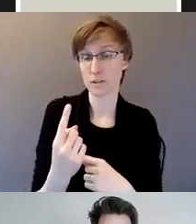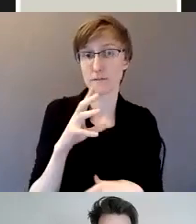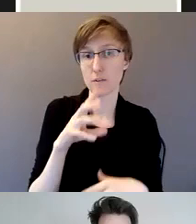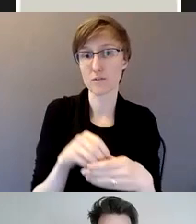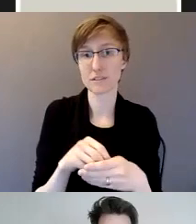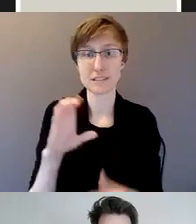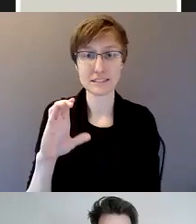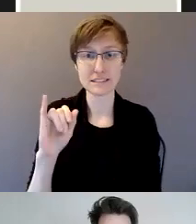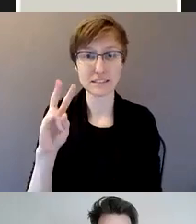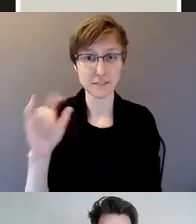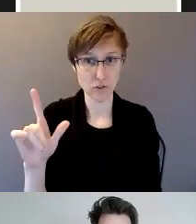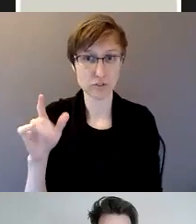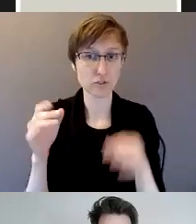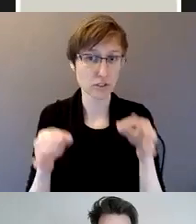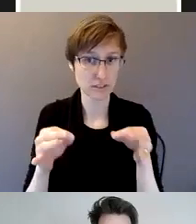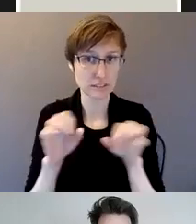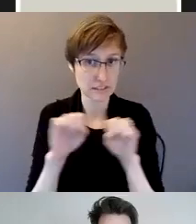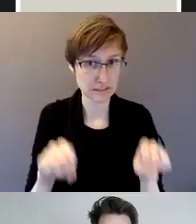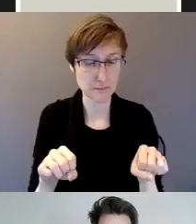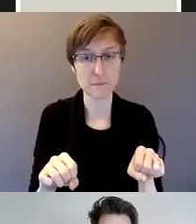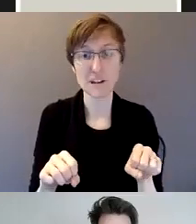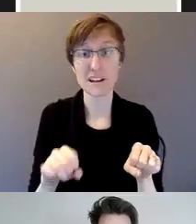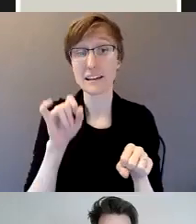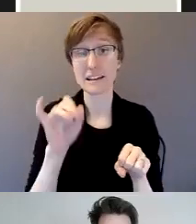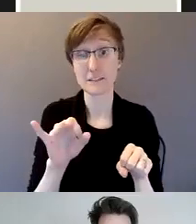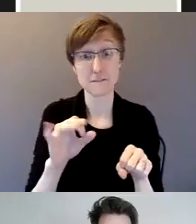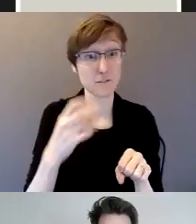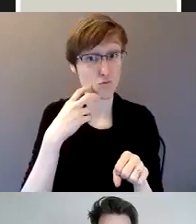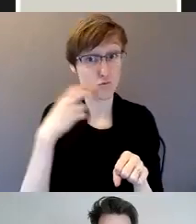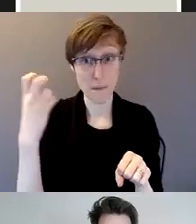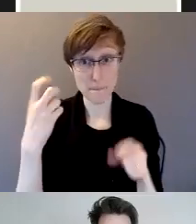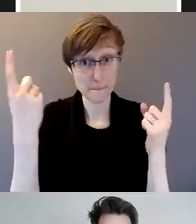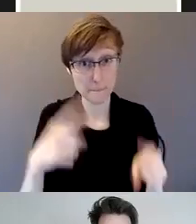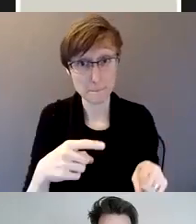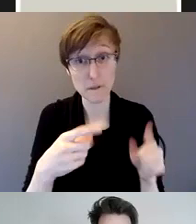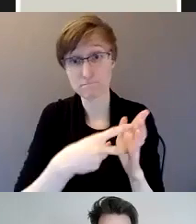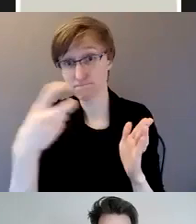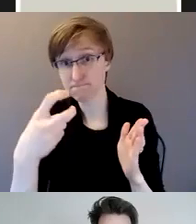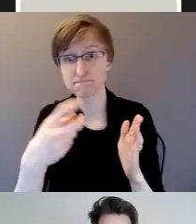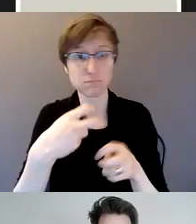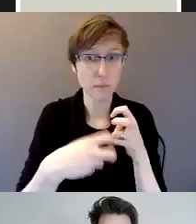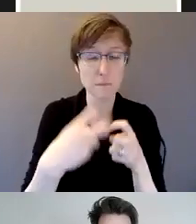that's turning to the police may be important in those areas if it's believed that a crime has taken place.